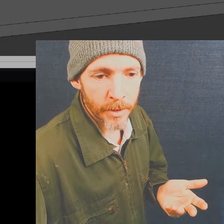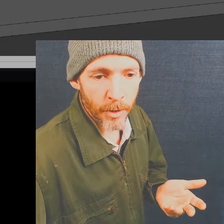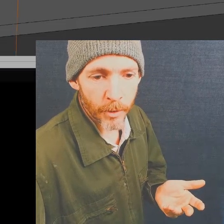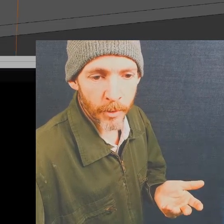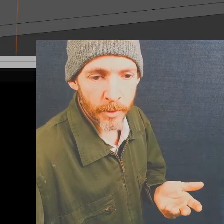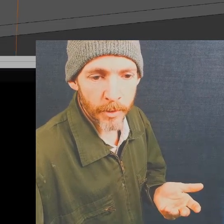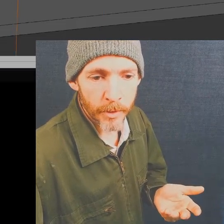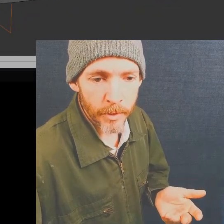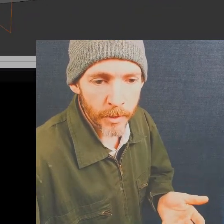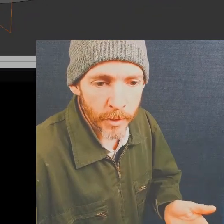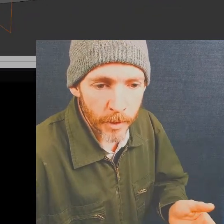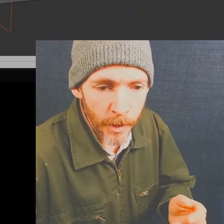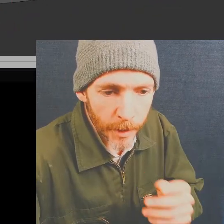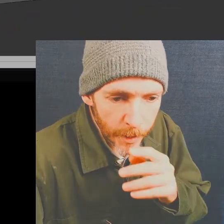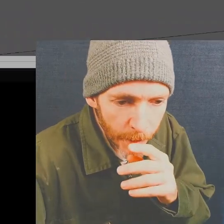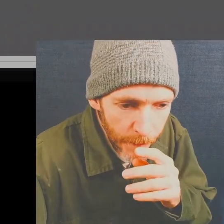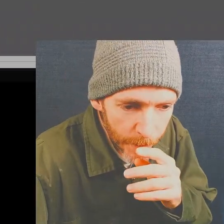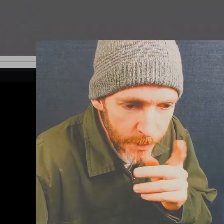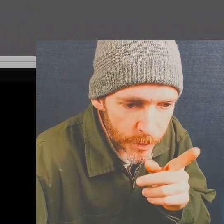So